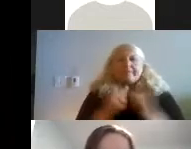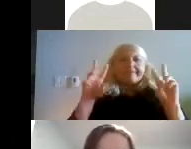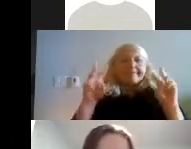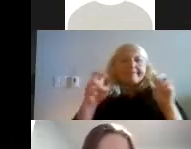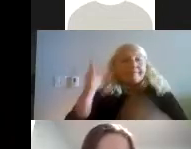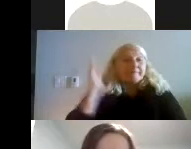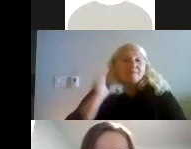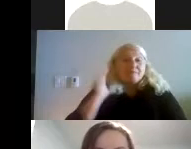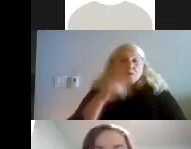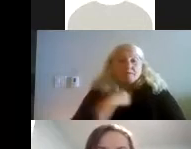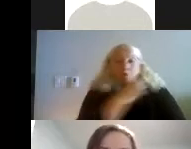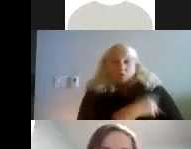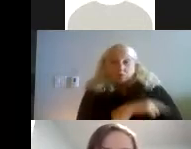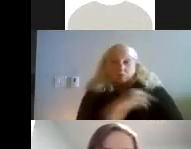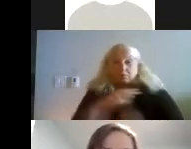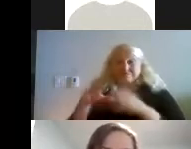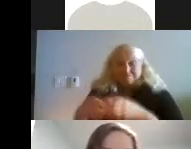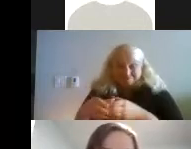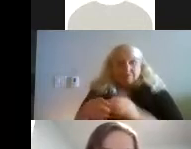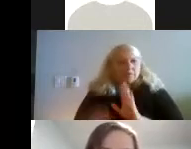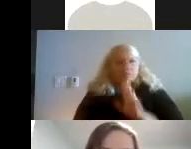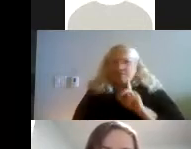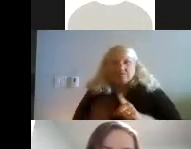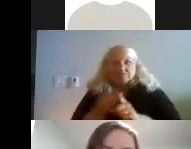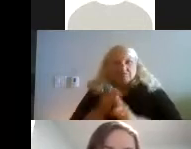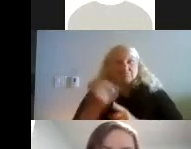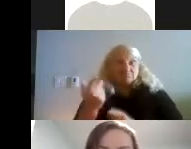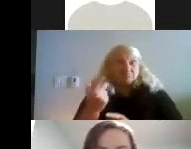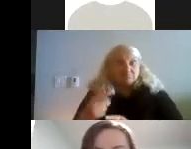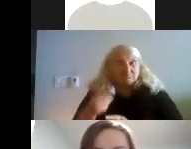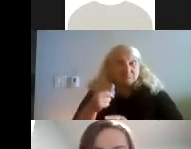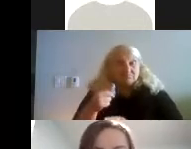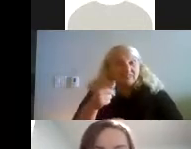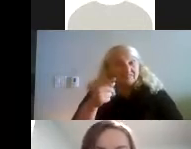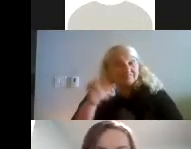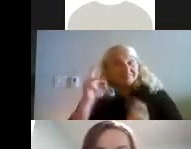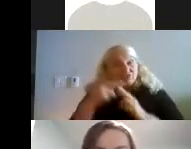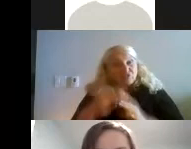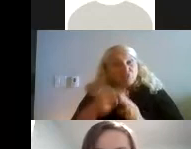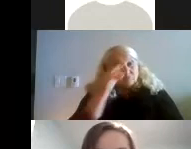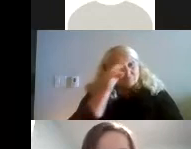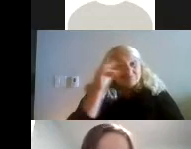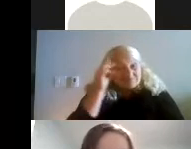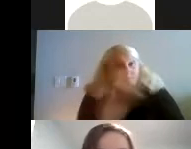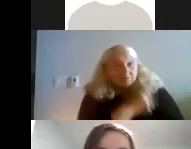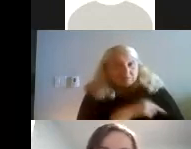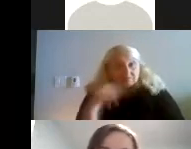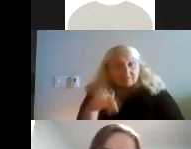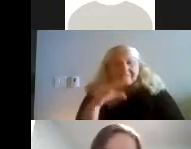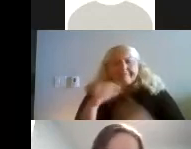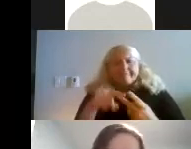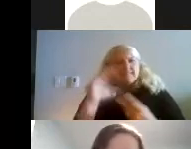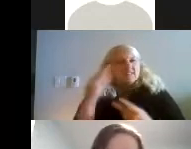like hospitals for Indigenous peoples. They're typically understaffed or underqualified staff,